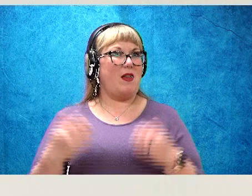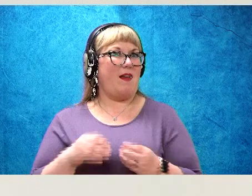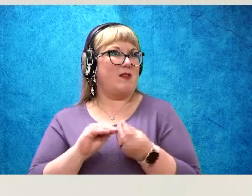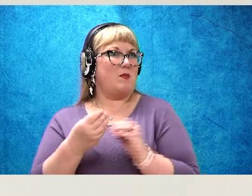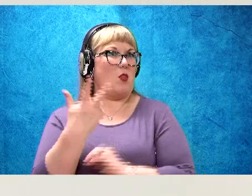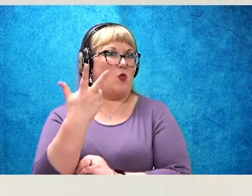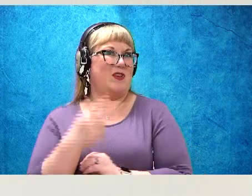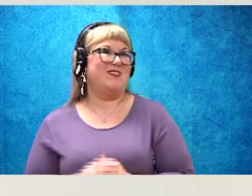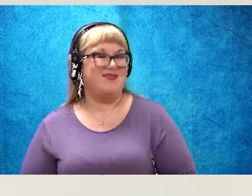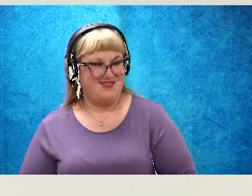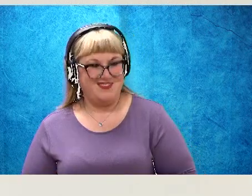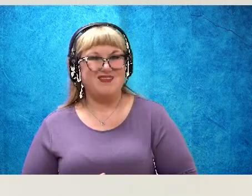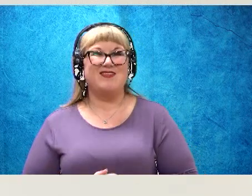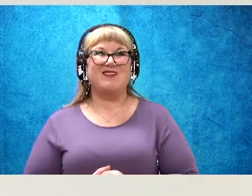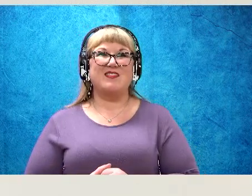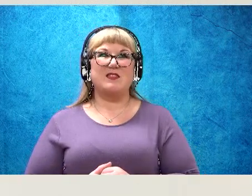3.